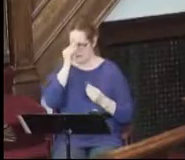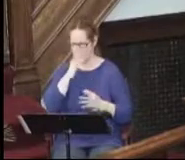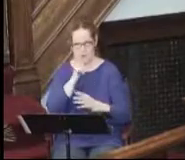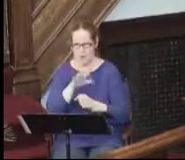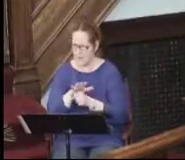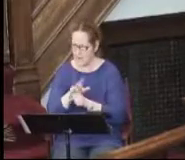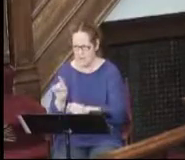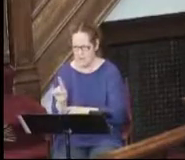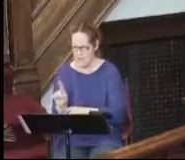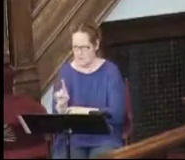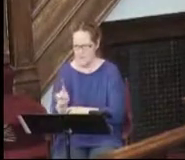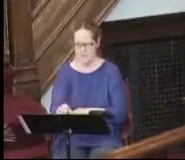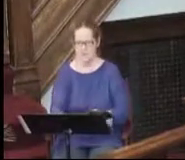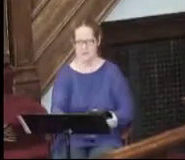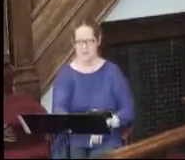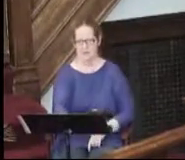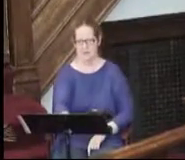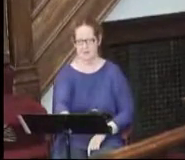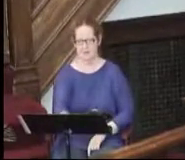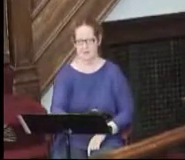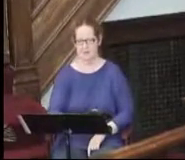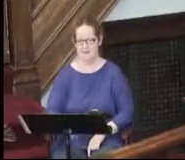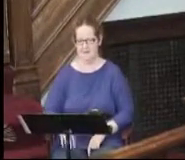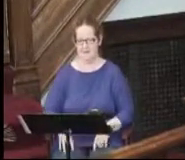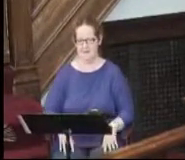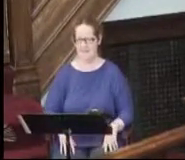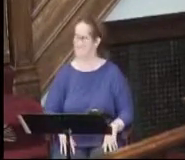angry. Okay?